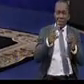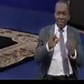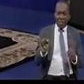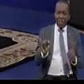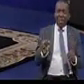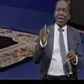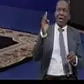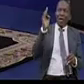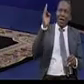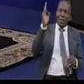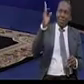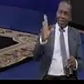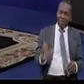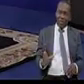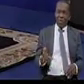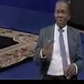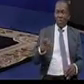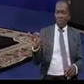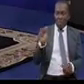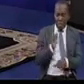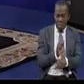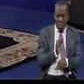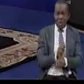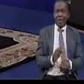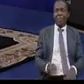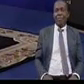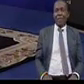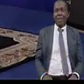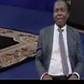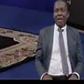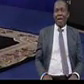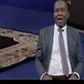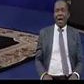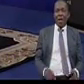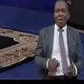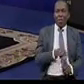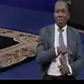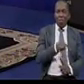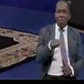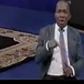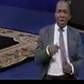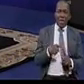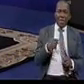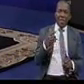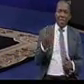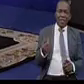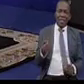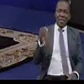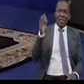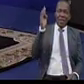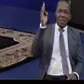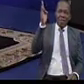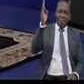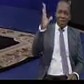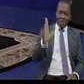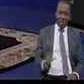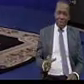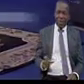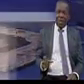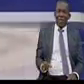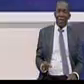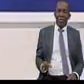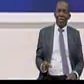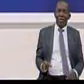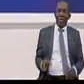teaching and pastoring. And when the pastoral ministry came, he didn't cancel the teaching ministry. And then he gave